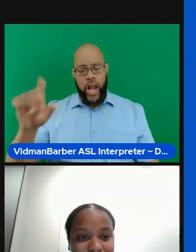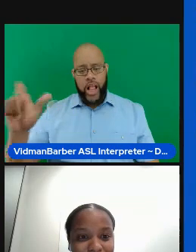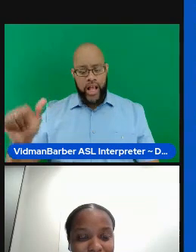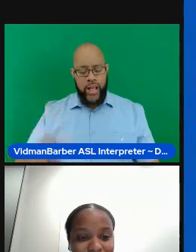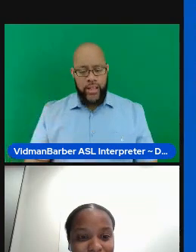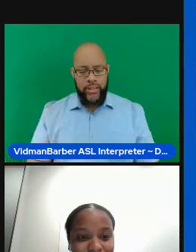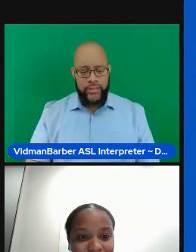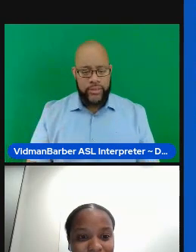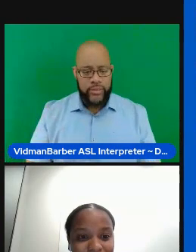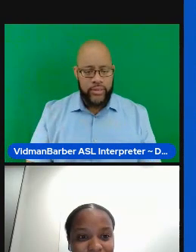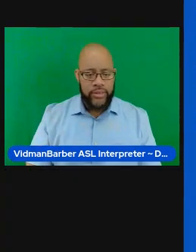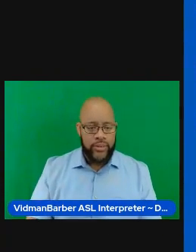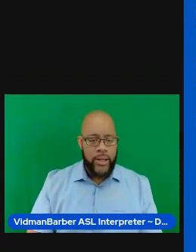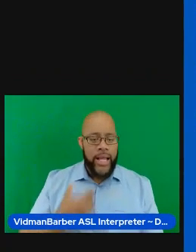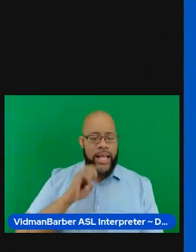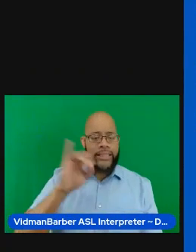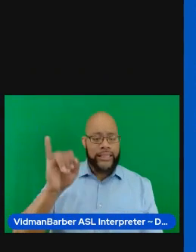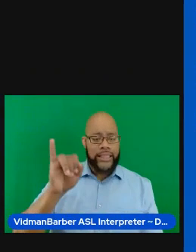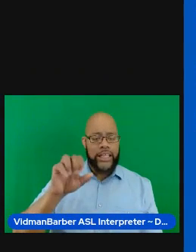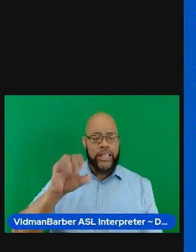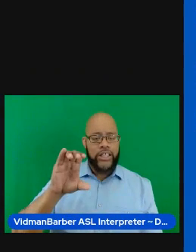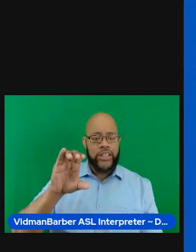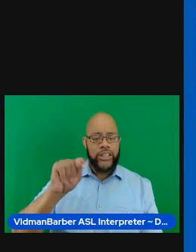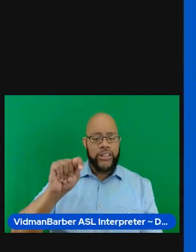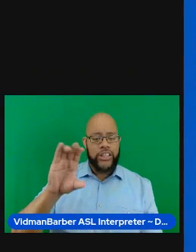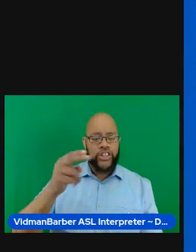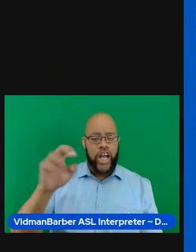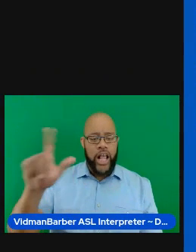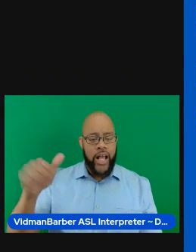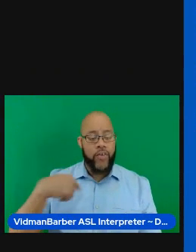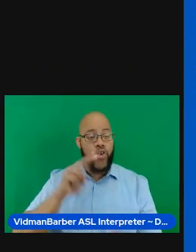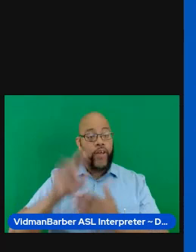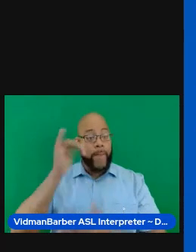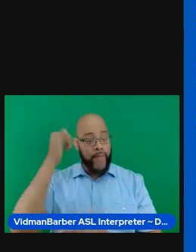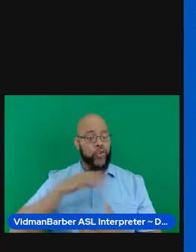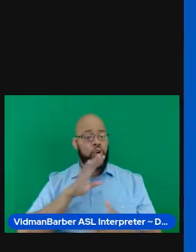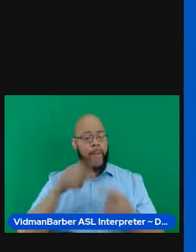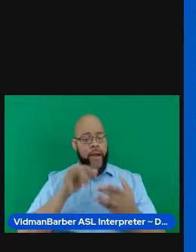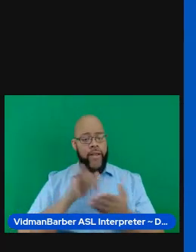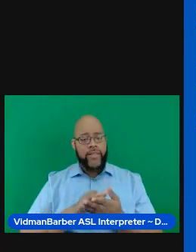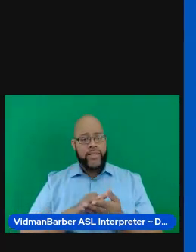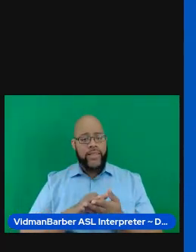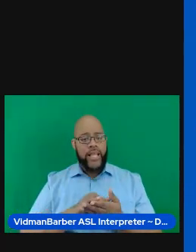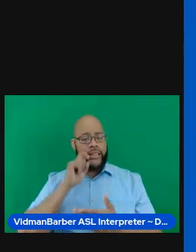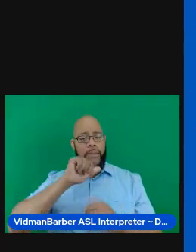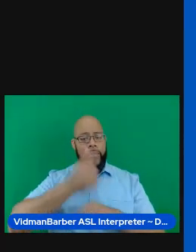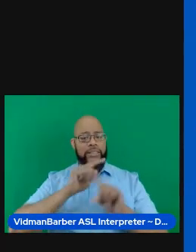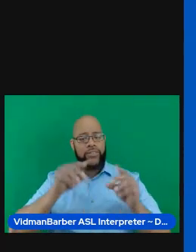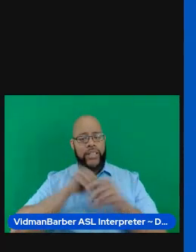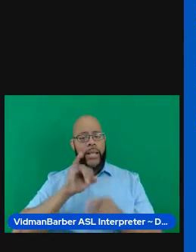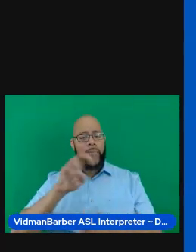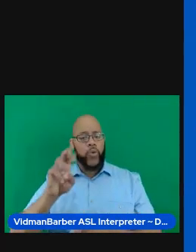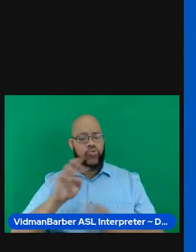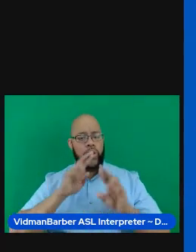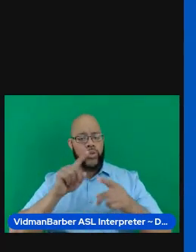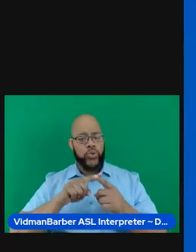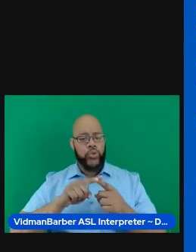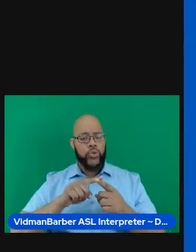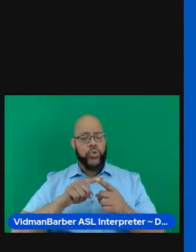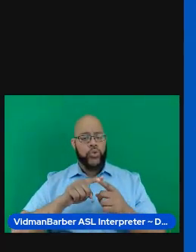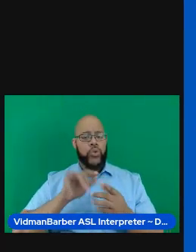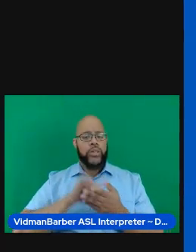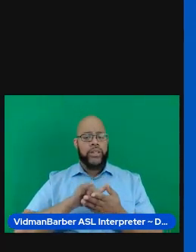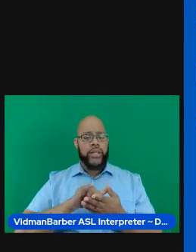My name is Essie Chala from the University at Buffalo, and today I will tell you about sex-based differences in immune response to the pneumococcal